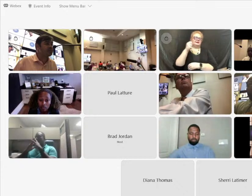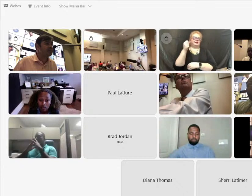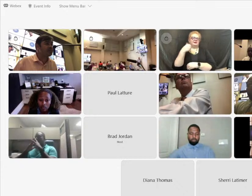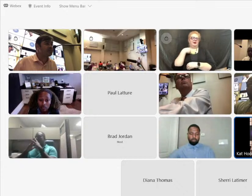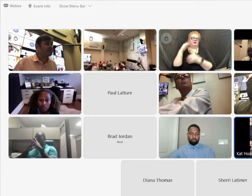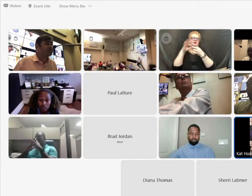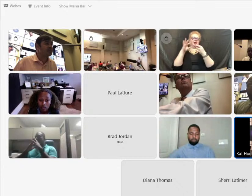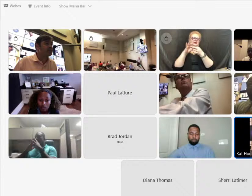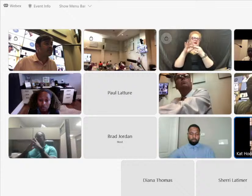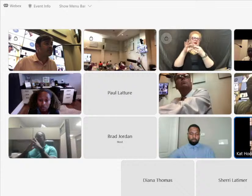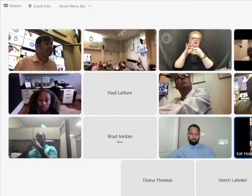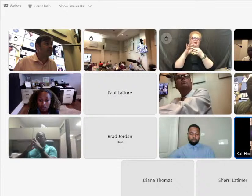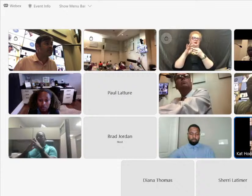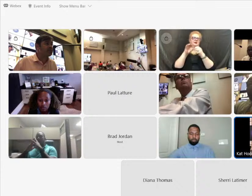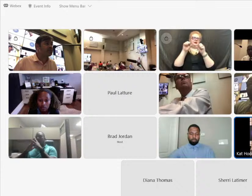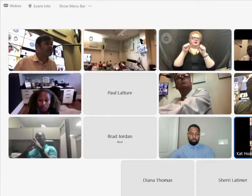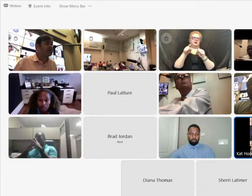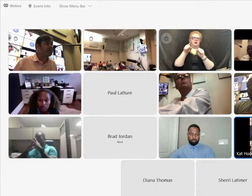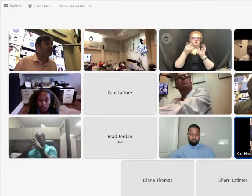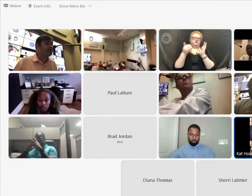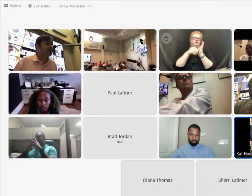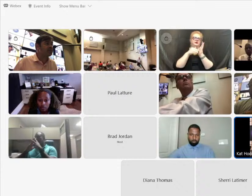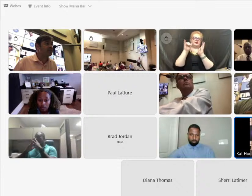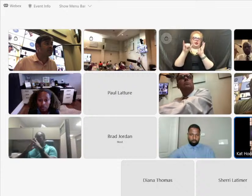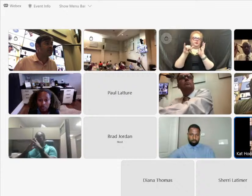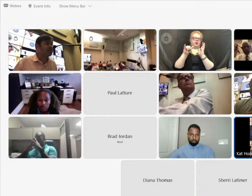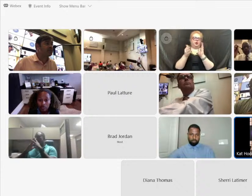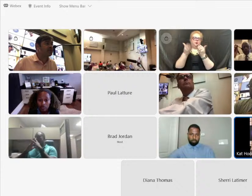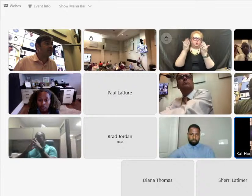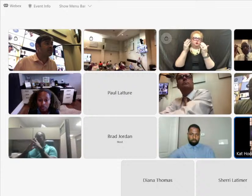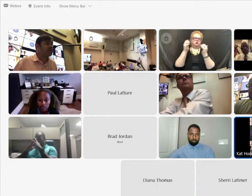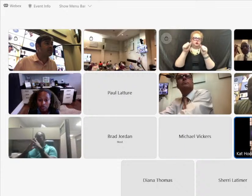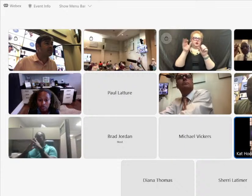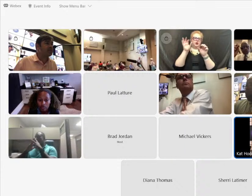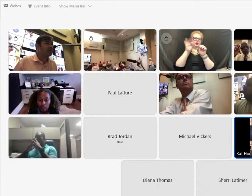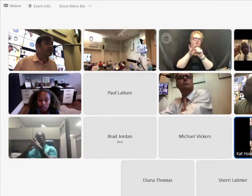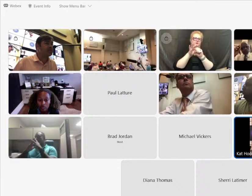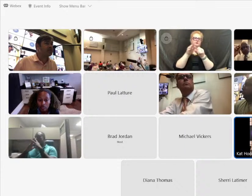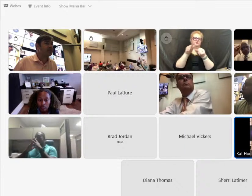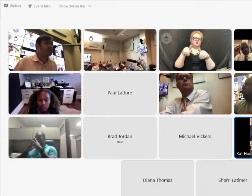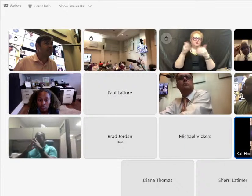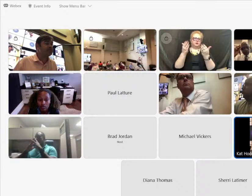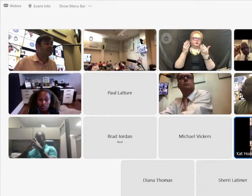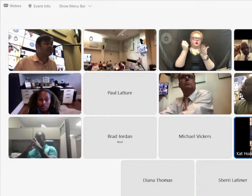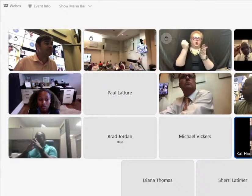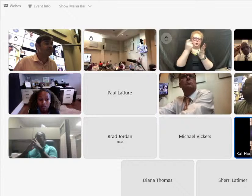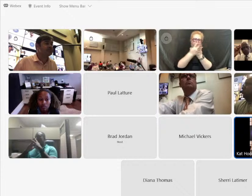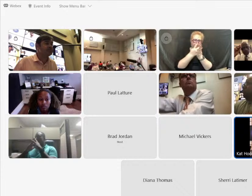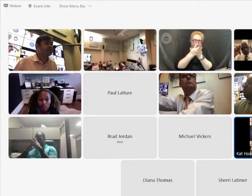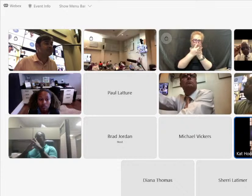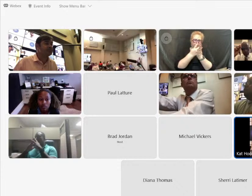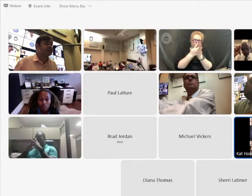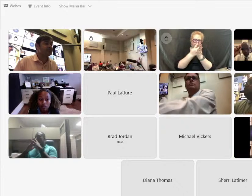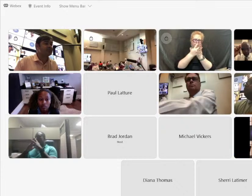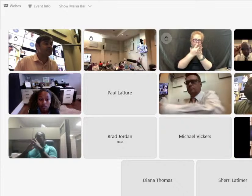please restate the motion and then I can vote? The motion said we move for the approval of